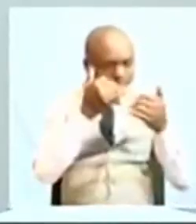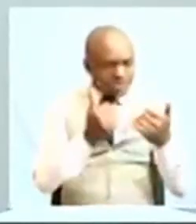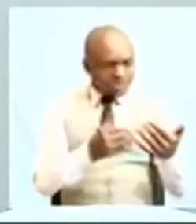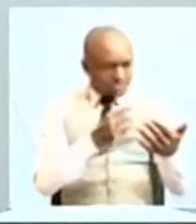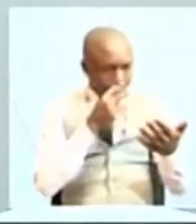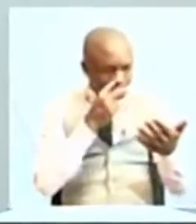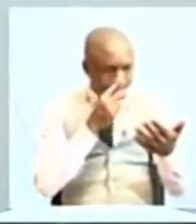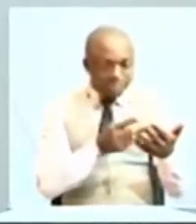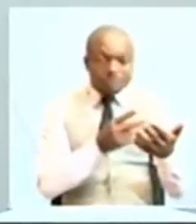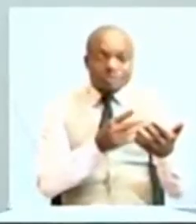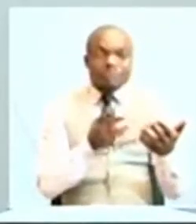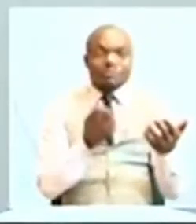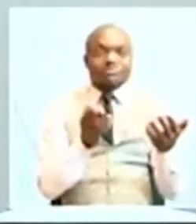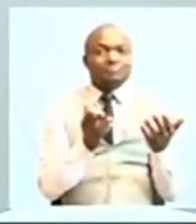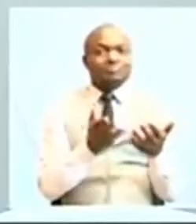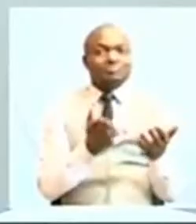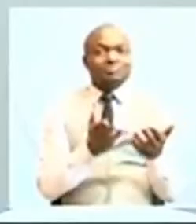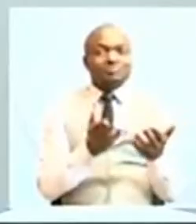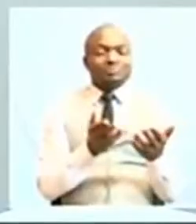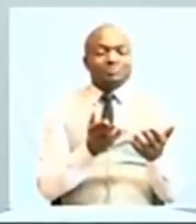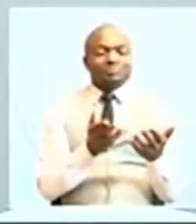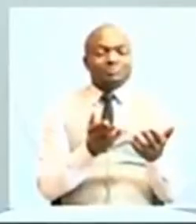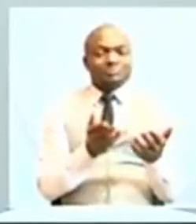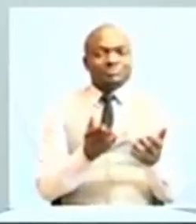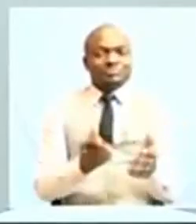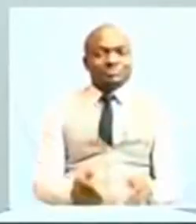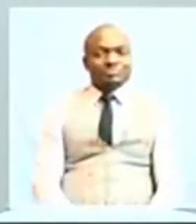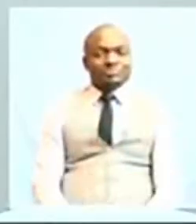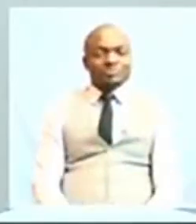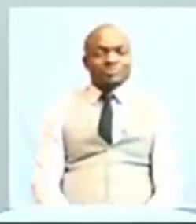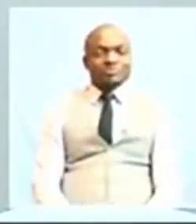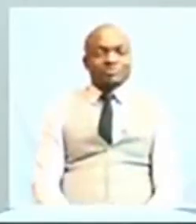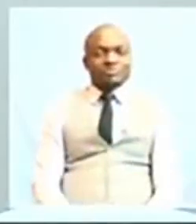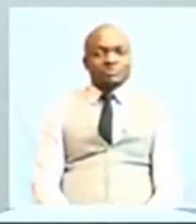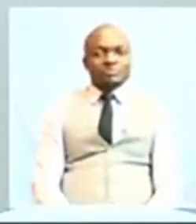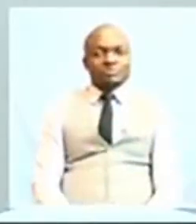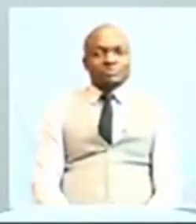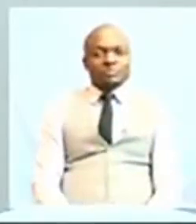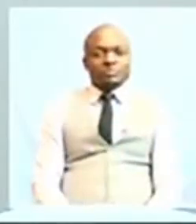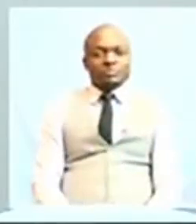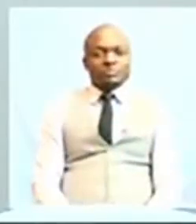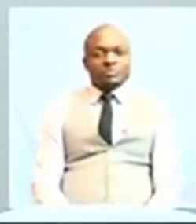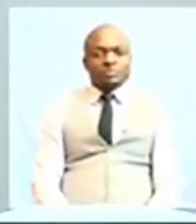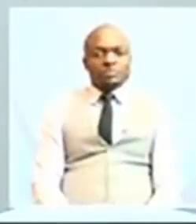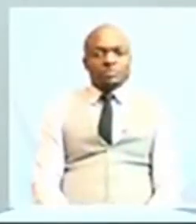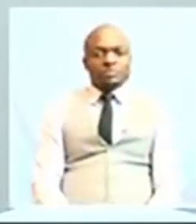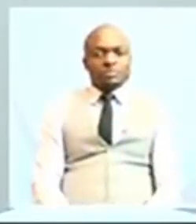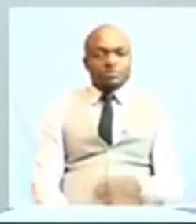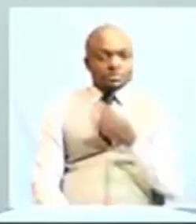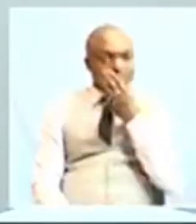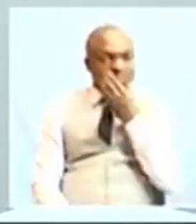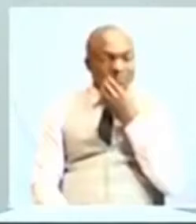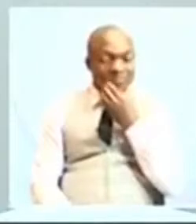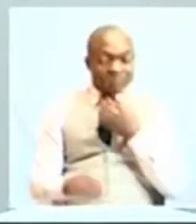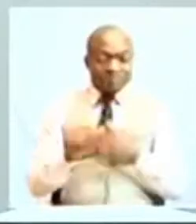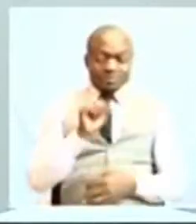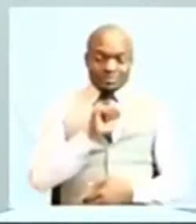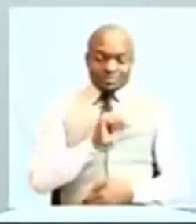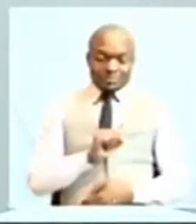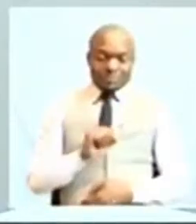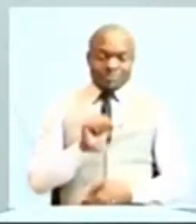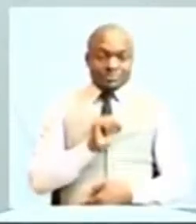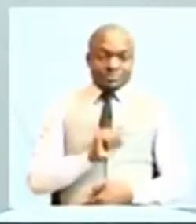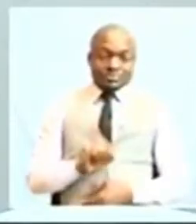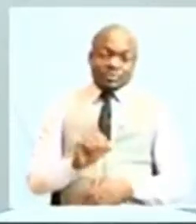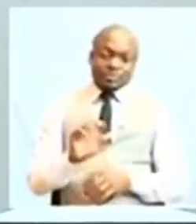these are not the areas that are under query. Sorry, Chair. Yeah, may I